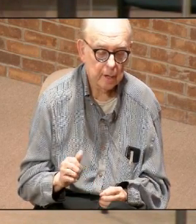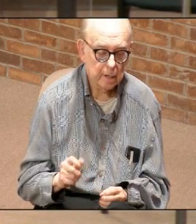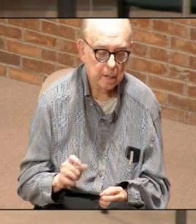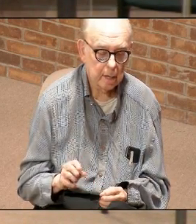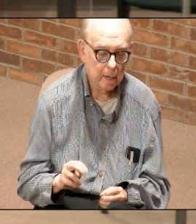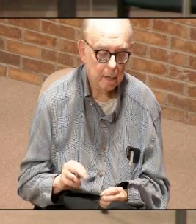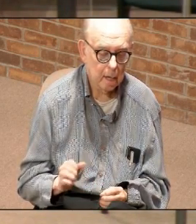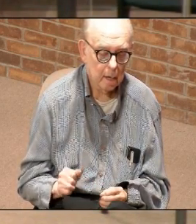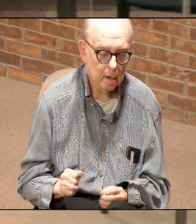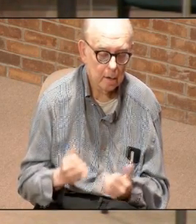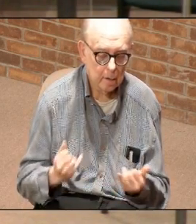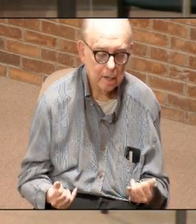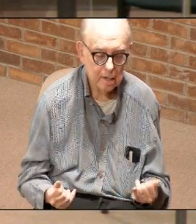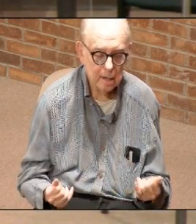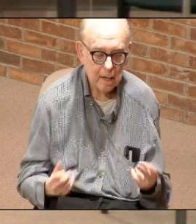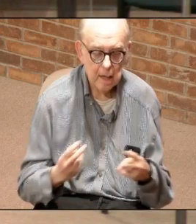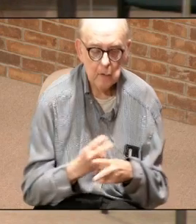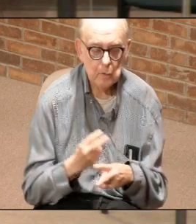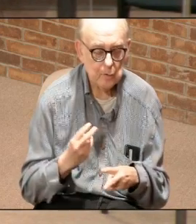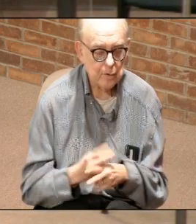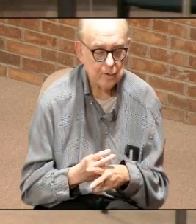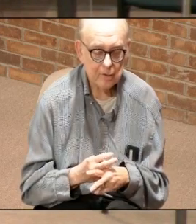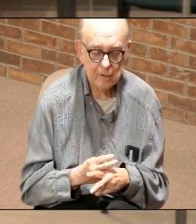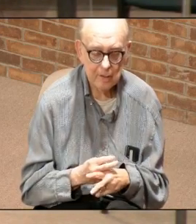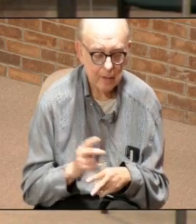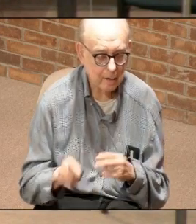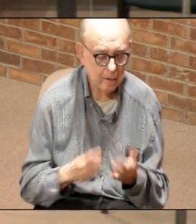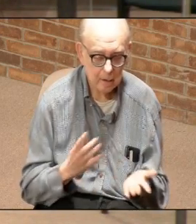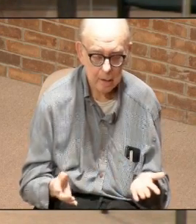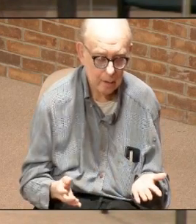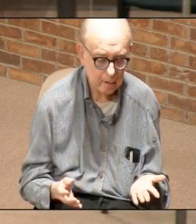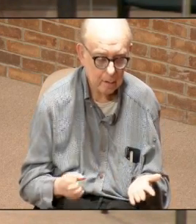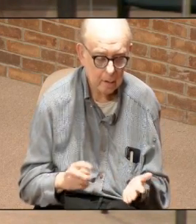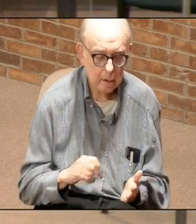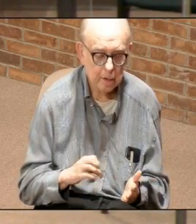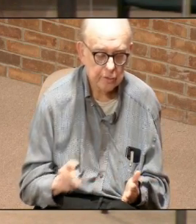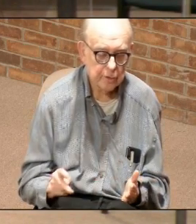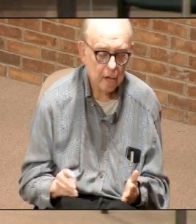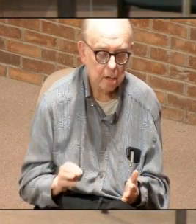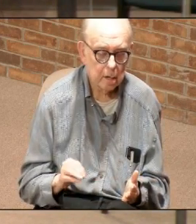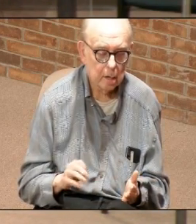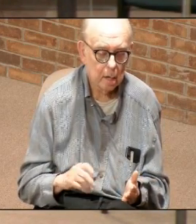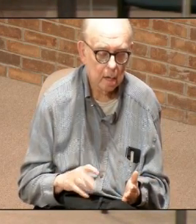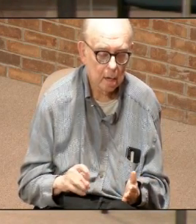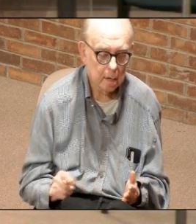is now the worst it's ever been. The stock market,